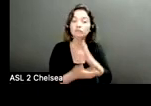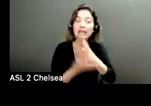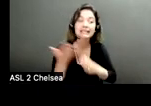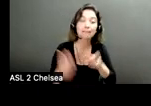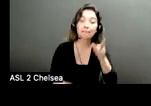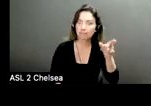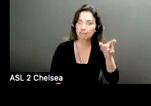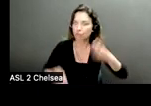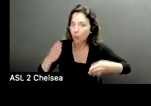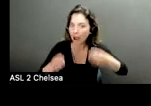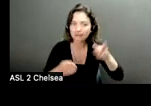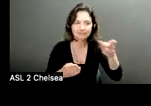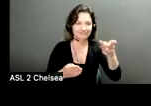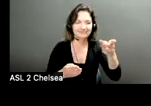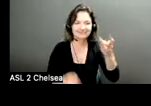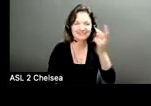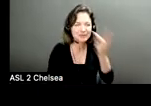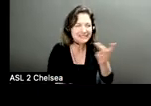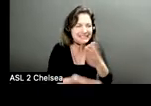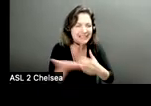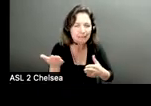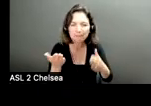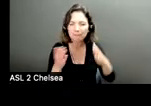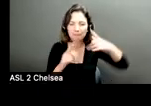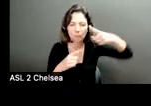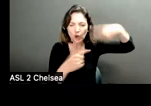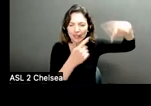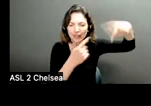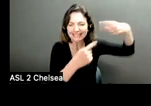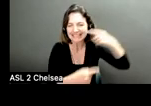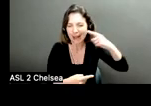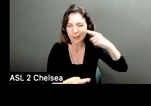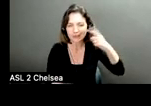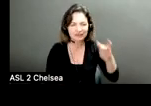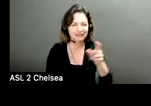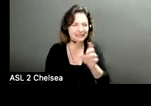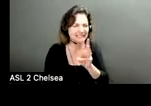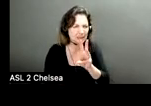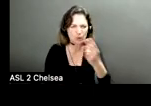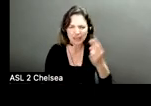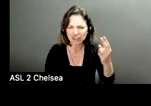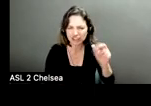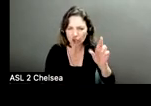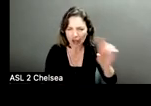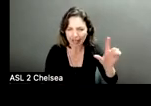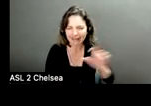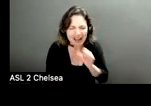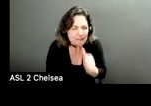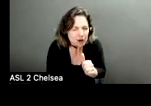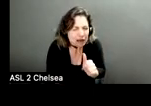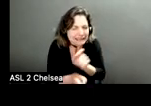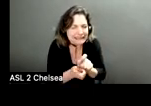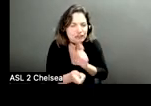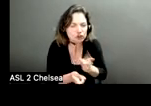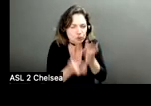robot that does some kind of whirly sound or like WHHHRL. I'm not entirely sure. I'll